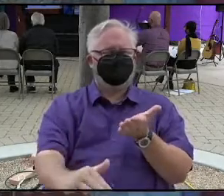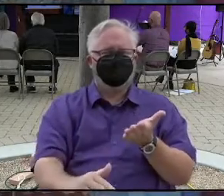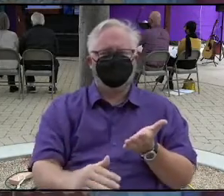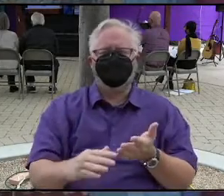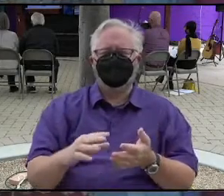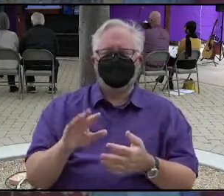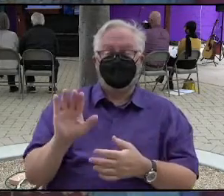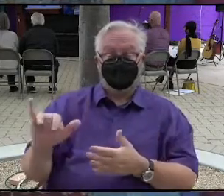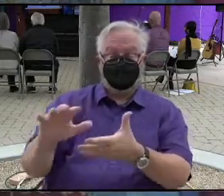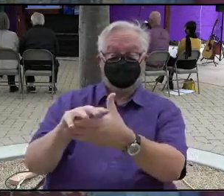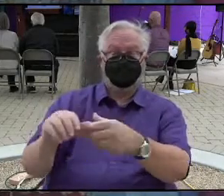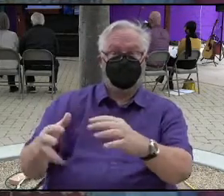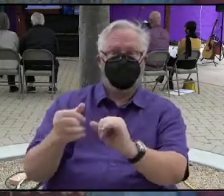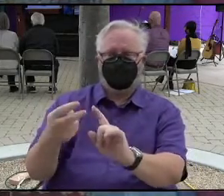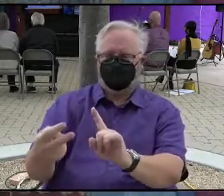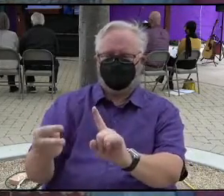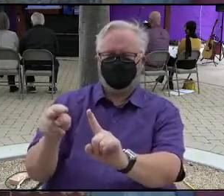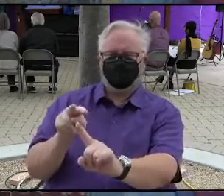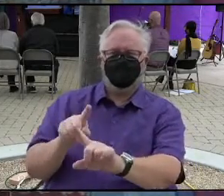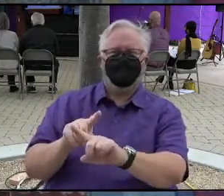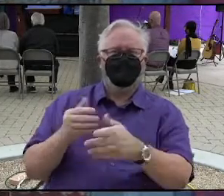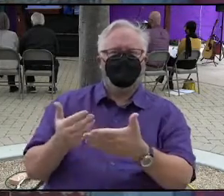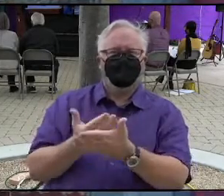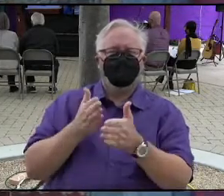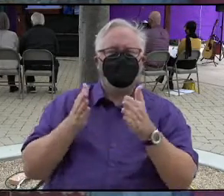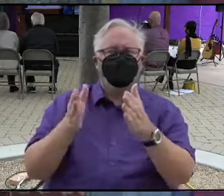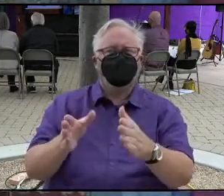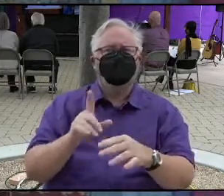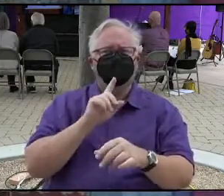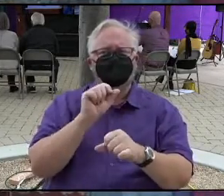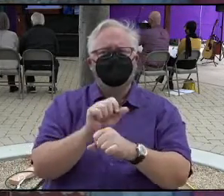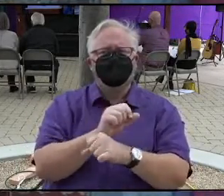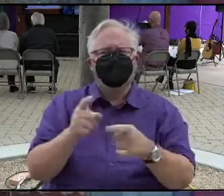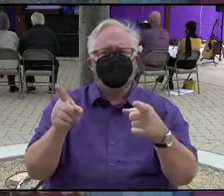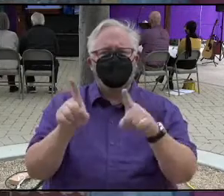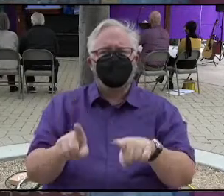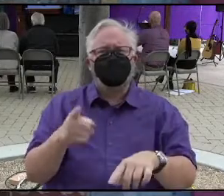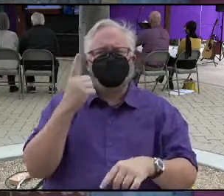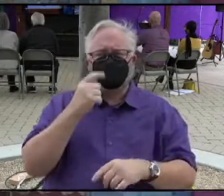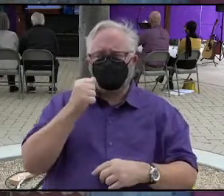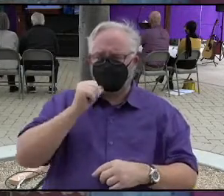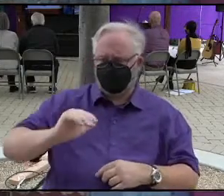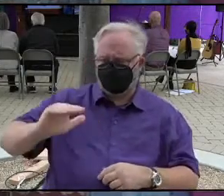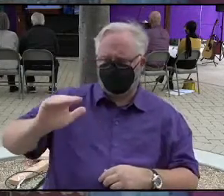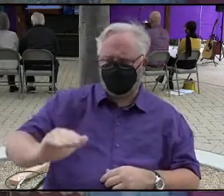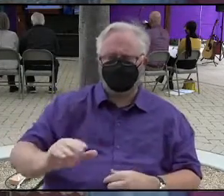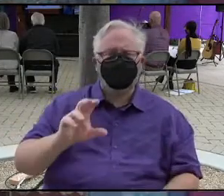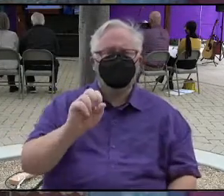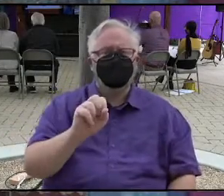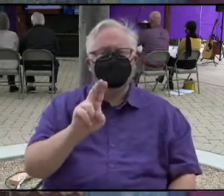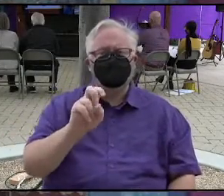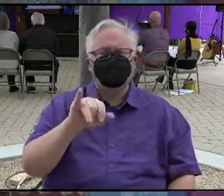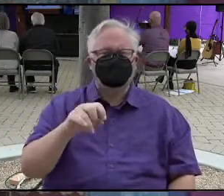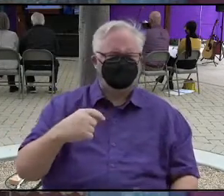differently. What was really happening for little Susie in the back seat at that moment?